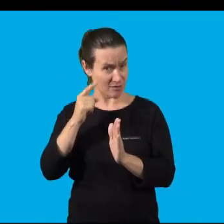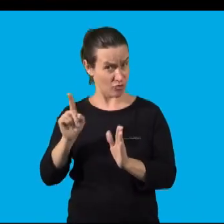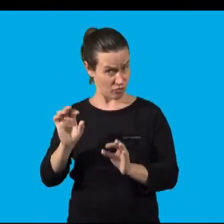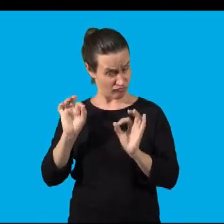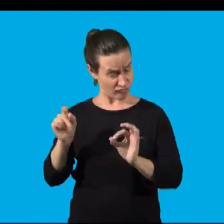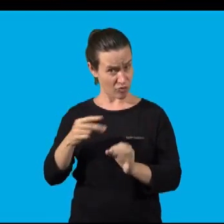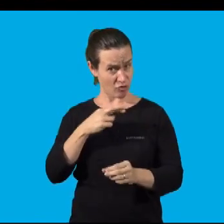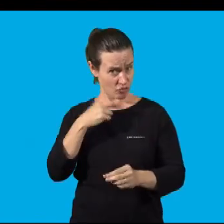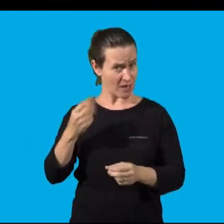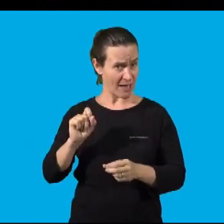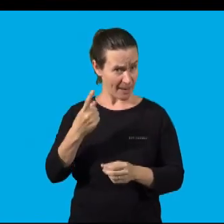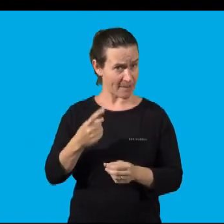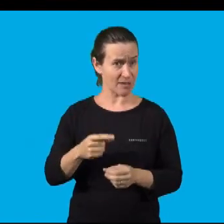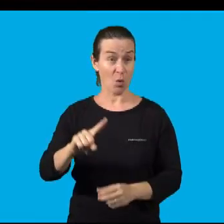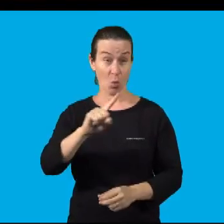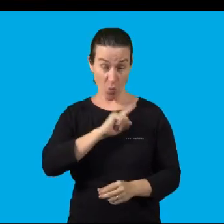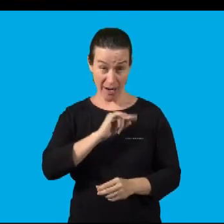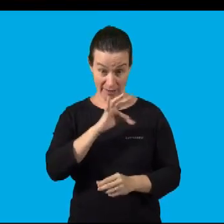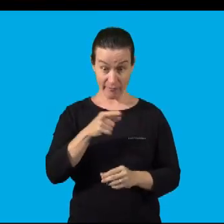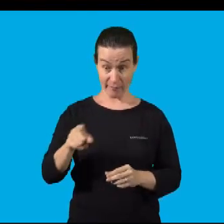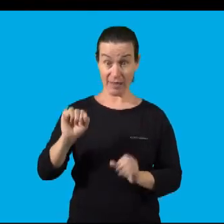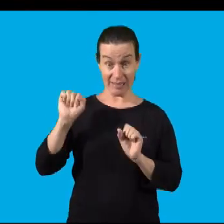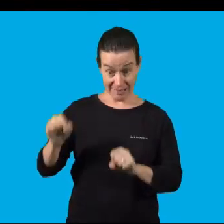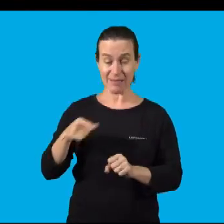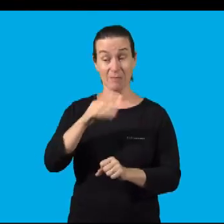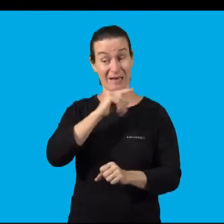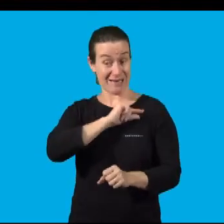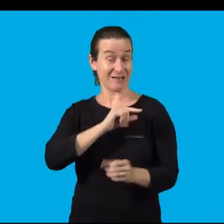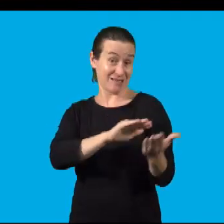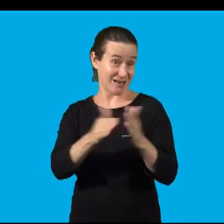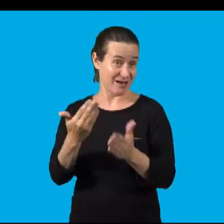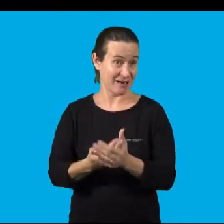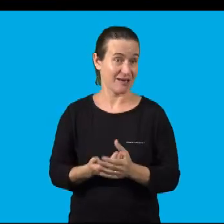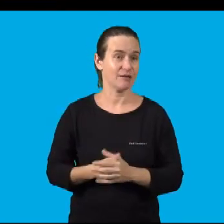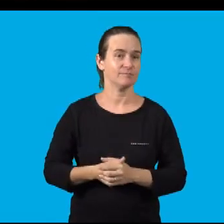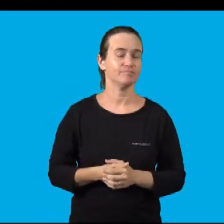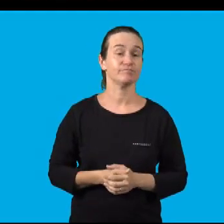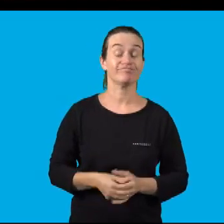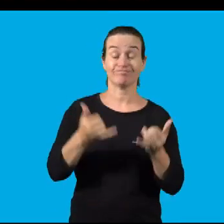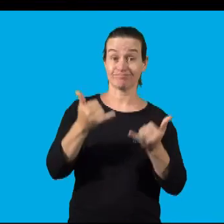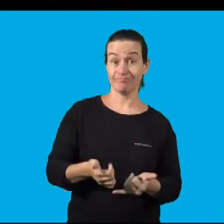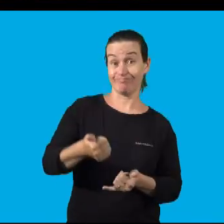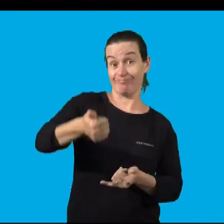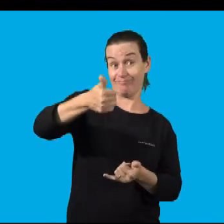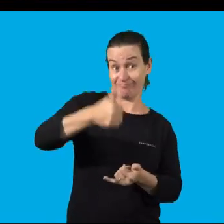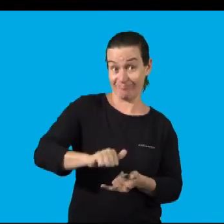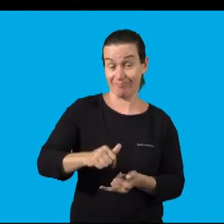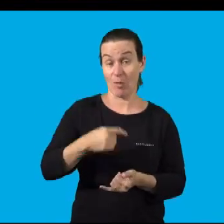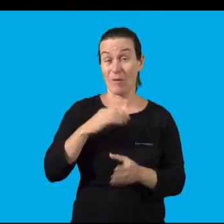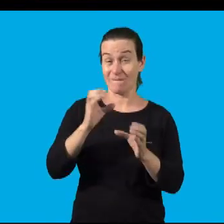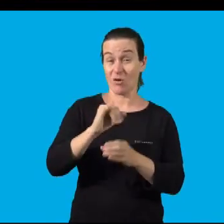the consequences are dire. However, so from here onwards, we are looking at the irony,